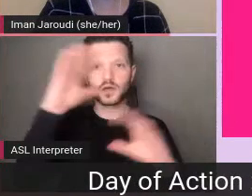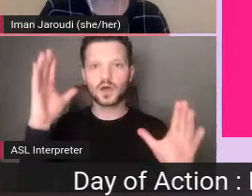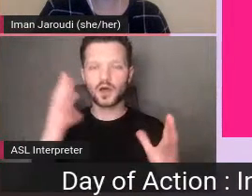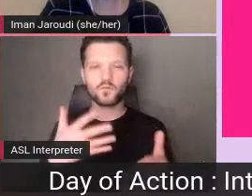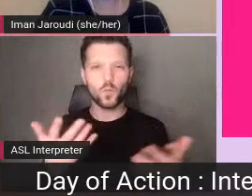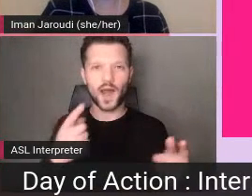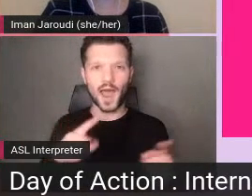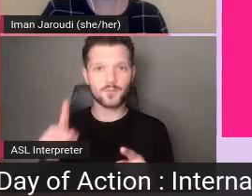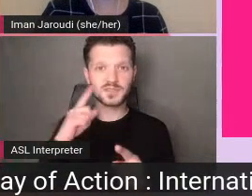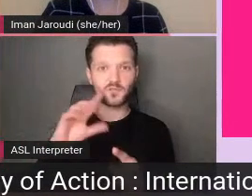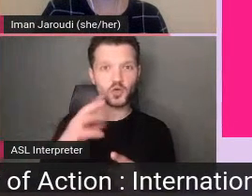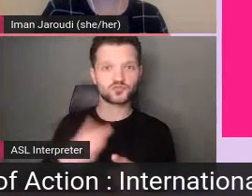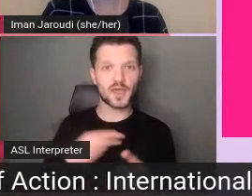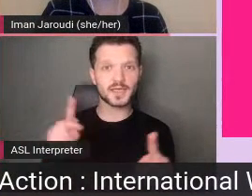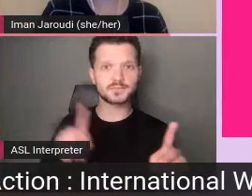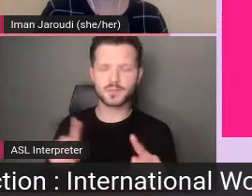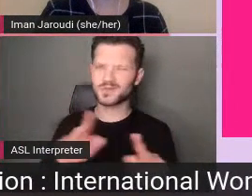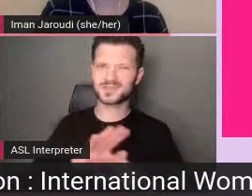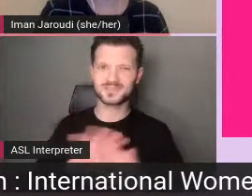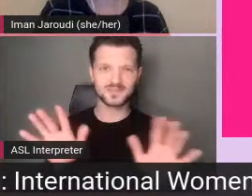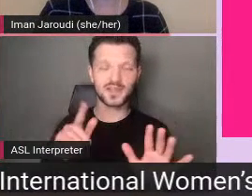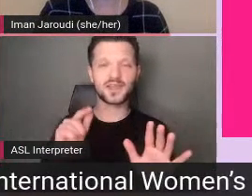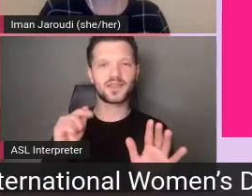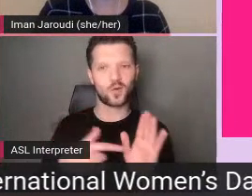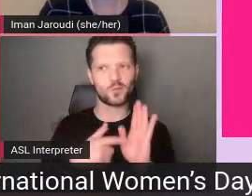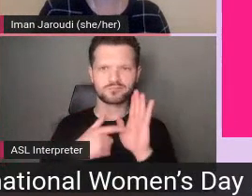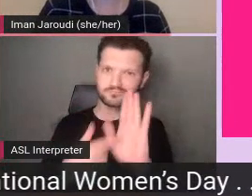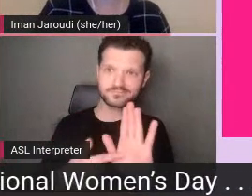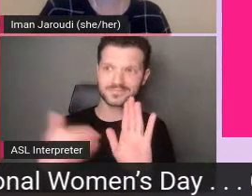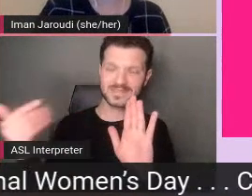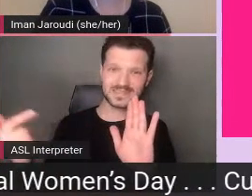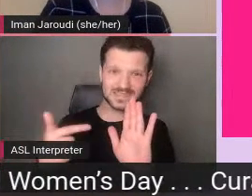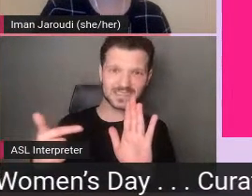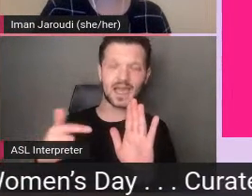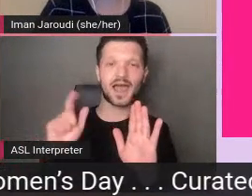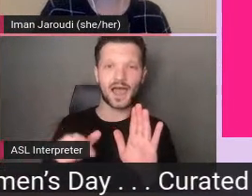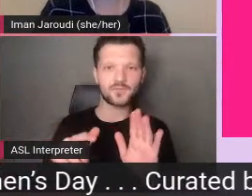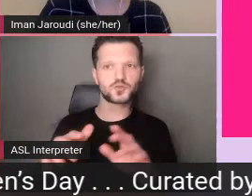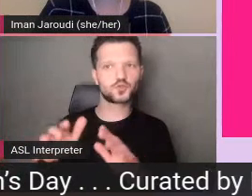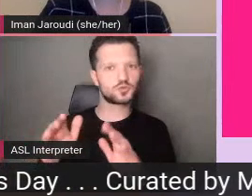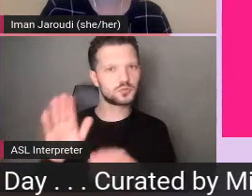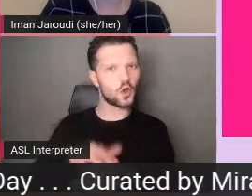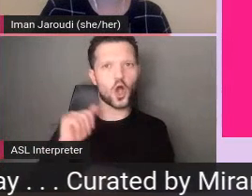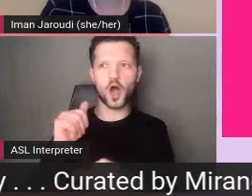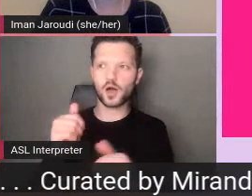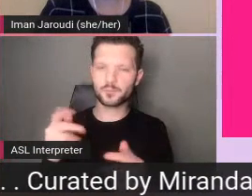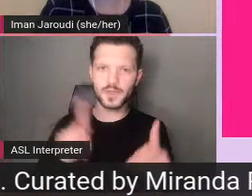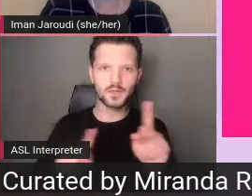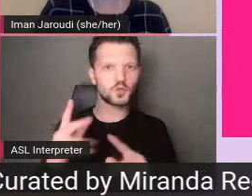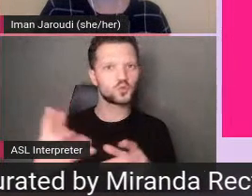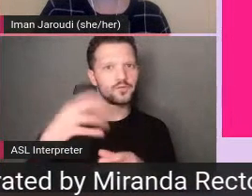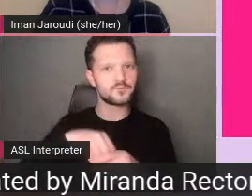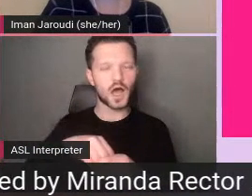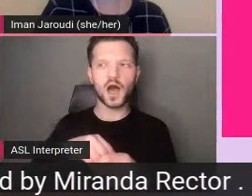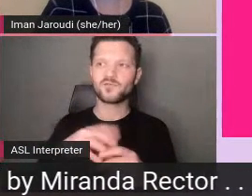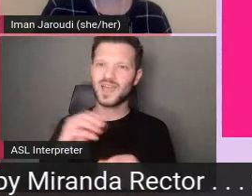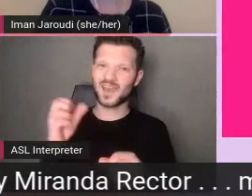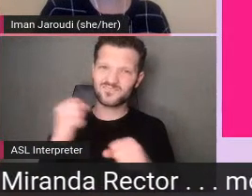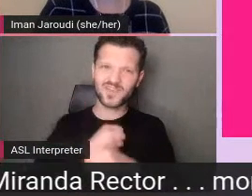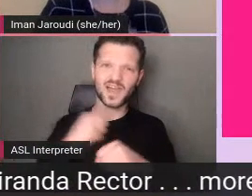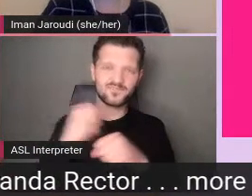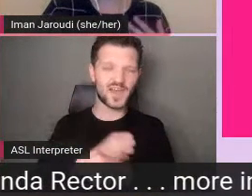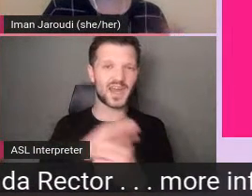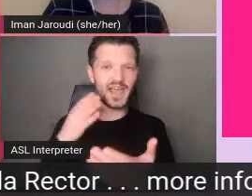to action, and it can remind all of us that we need to fight against systemic racism and systemic transphobia every single